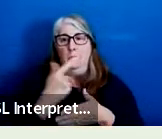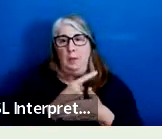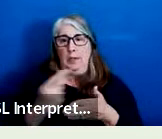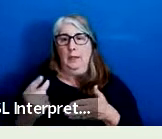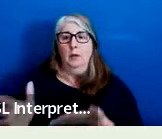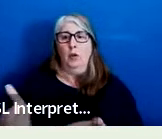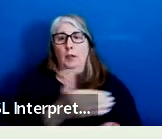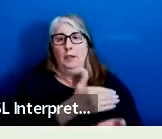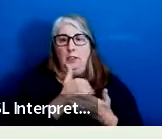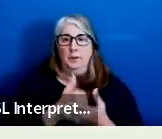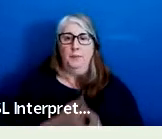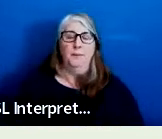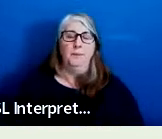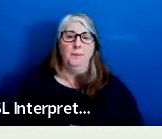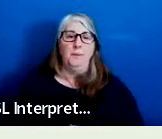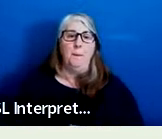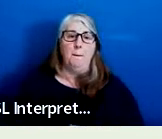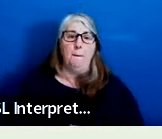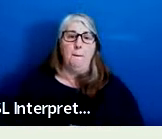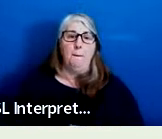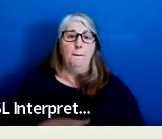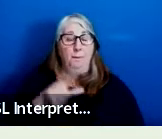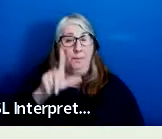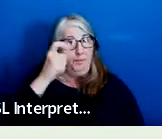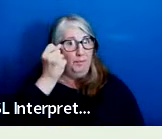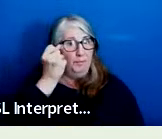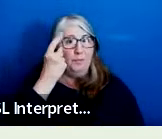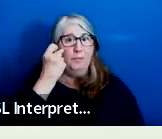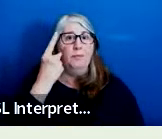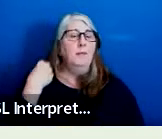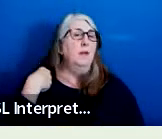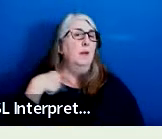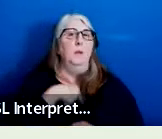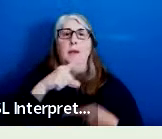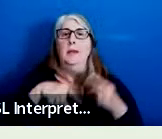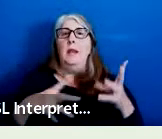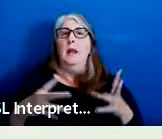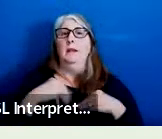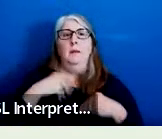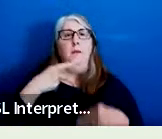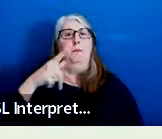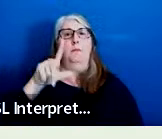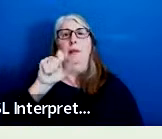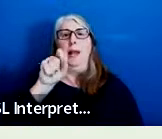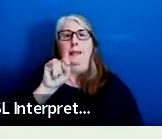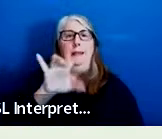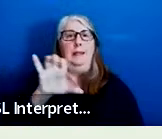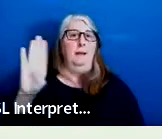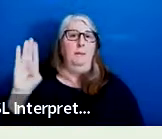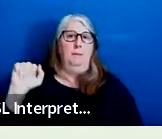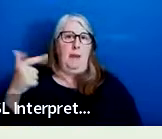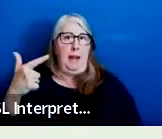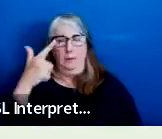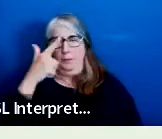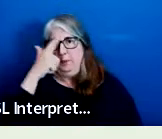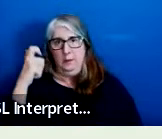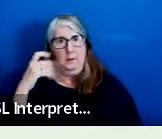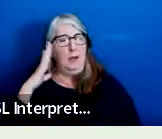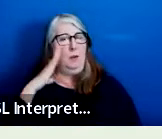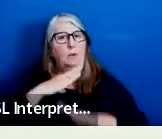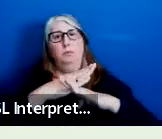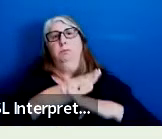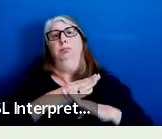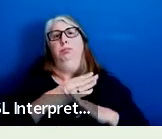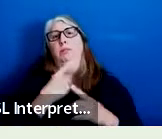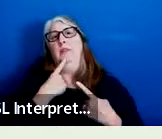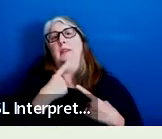collection. Once again, we want to emphasize that we do not accept plastic bags. They are detrimental to the success of the